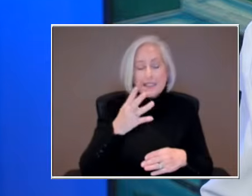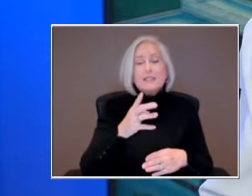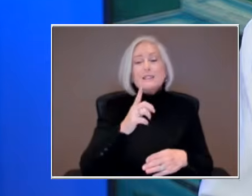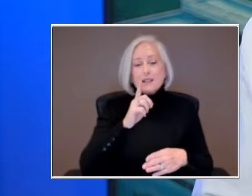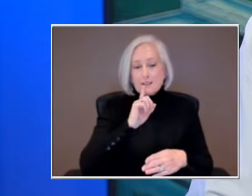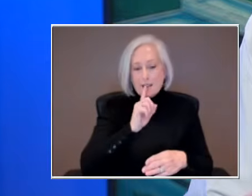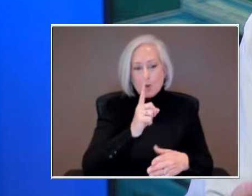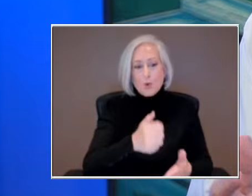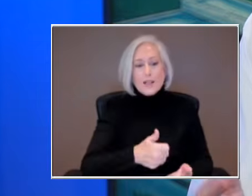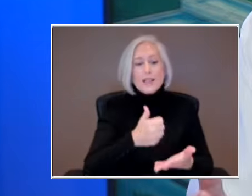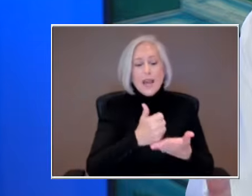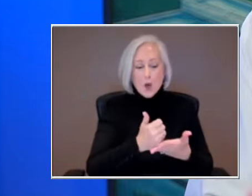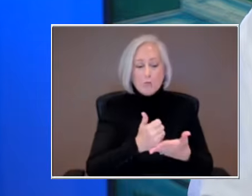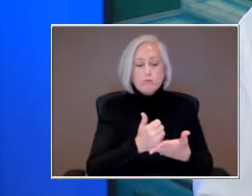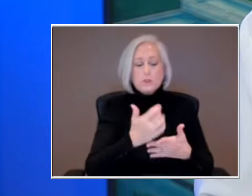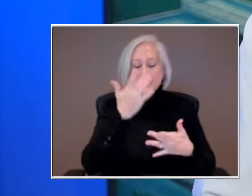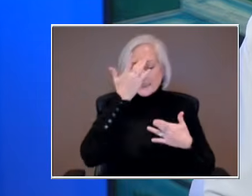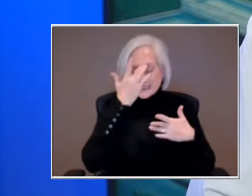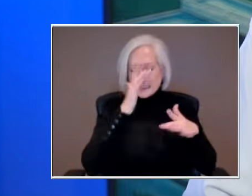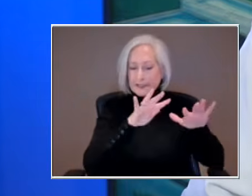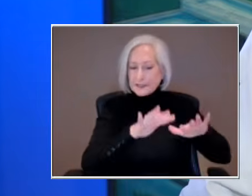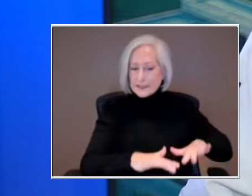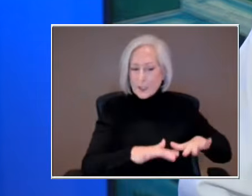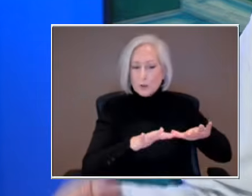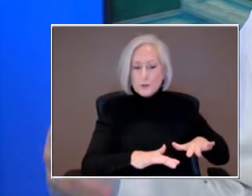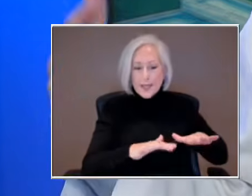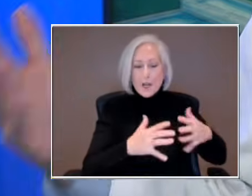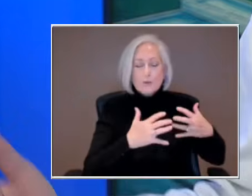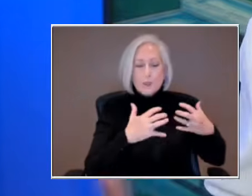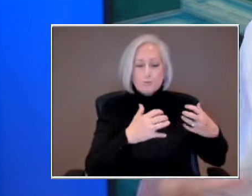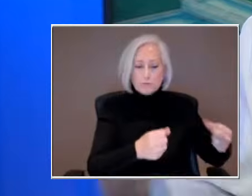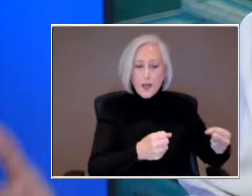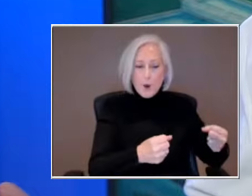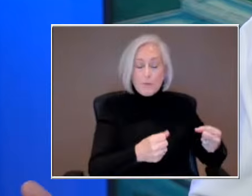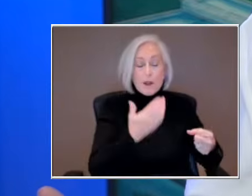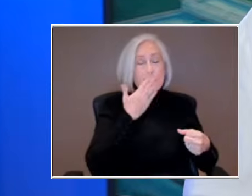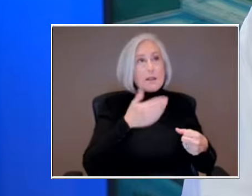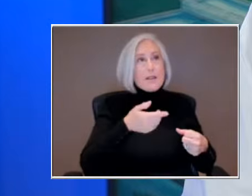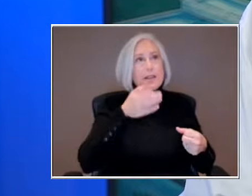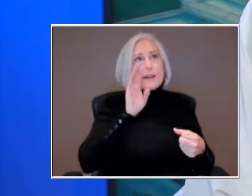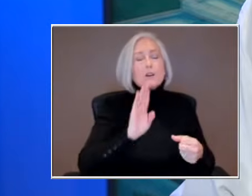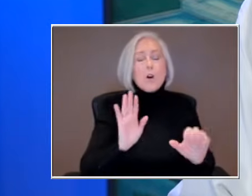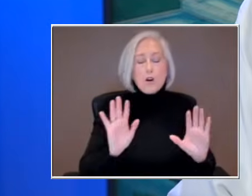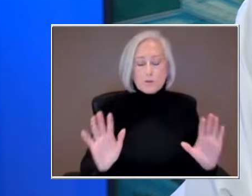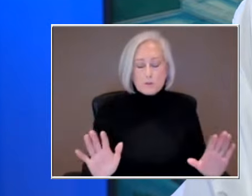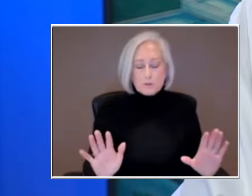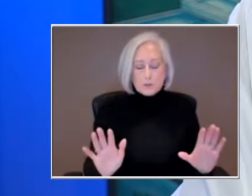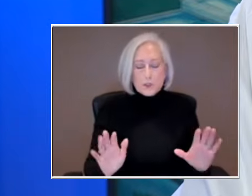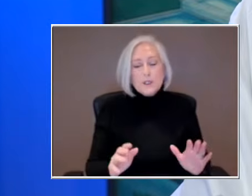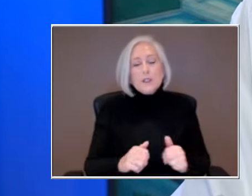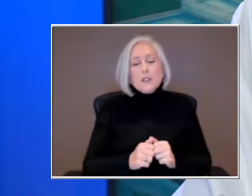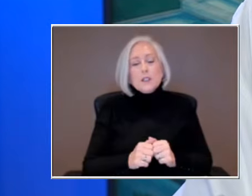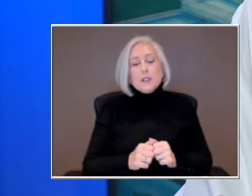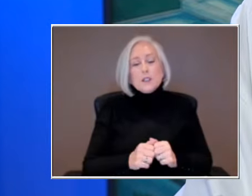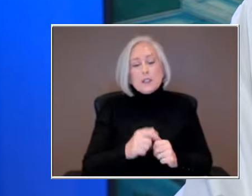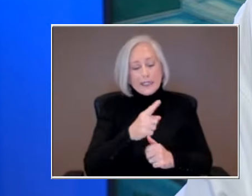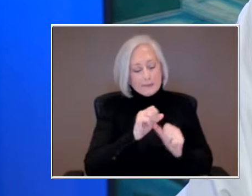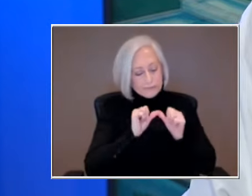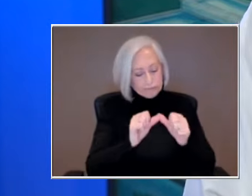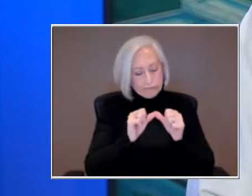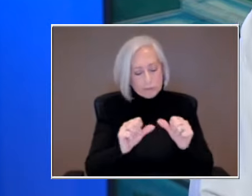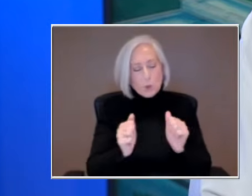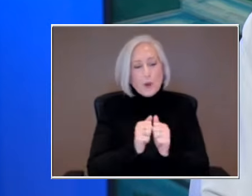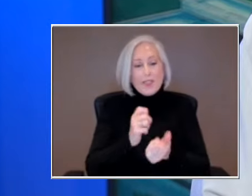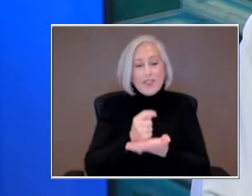down. Thank God it did, because it enabled Jim to continue to have therapy. And even now, it's